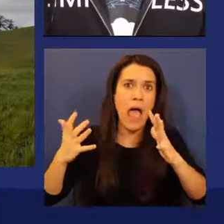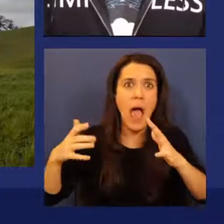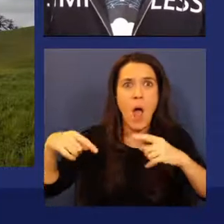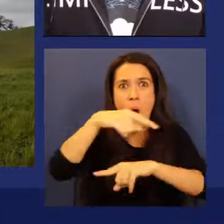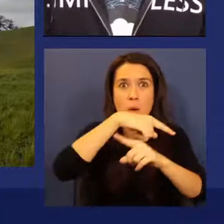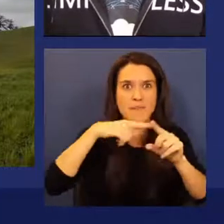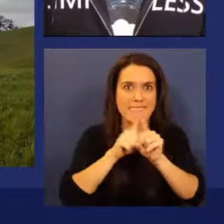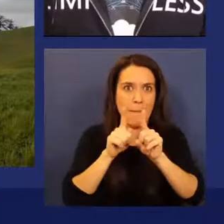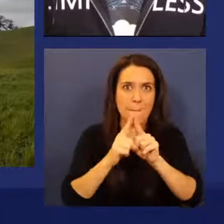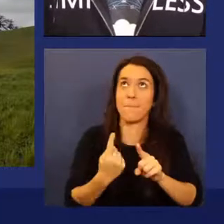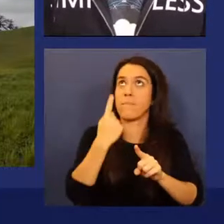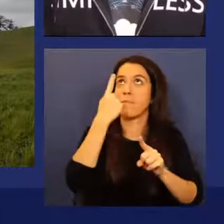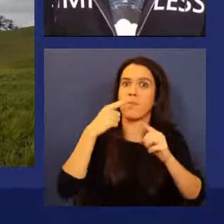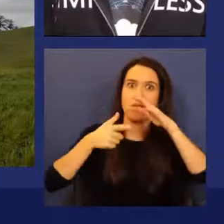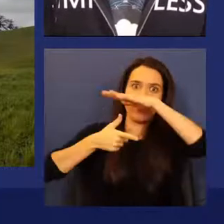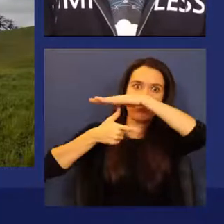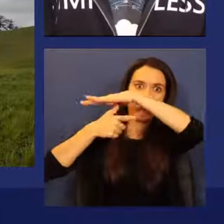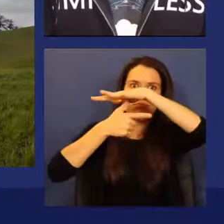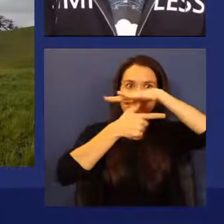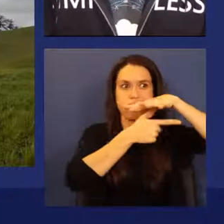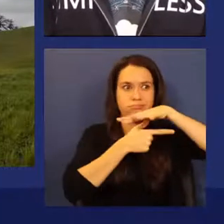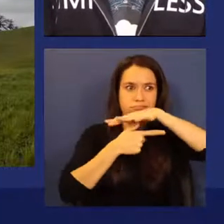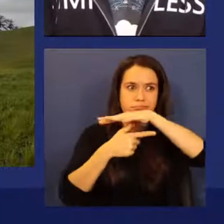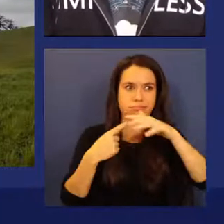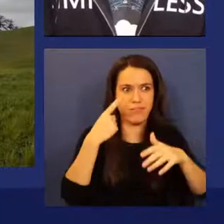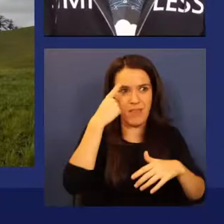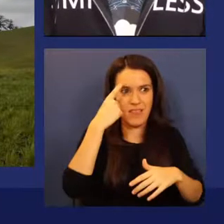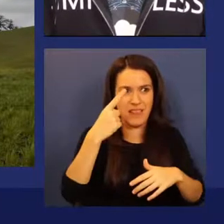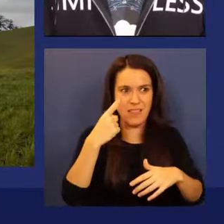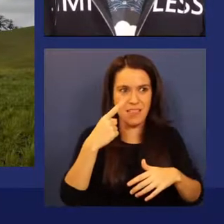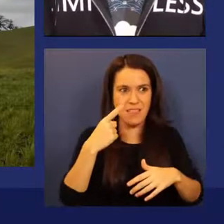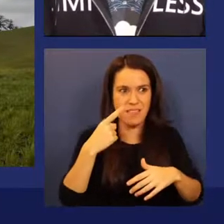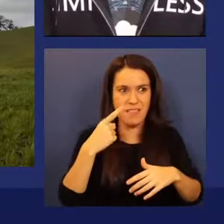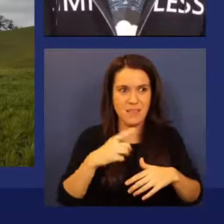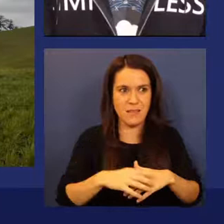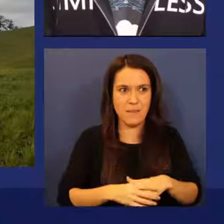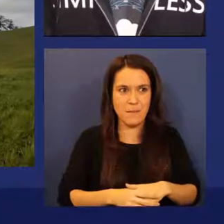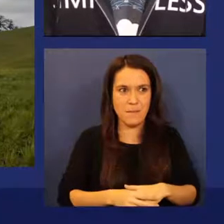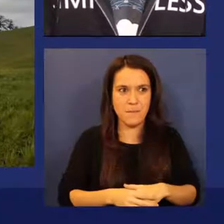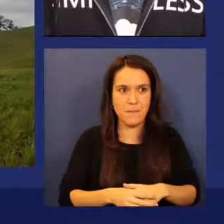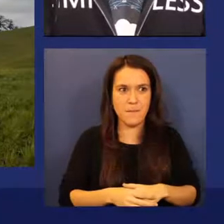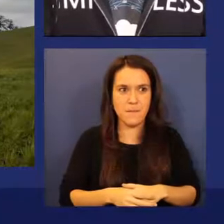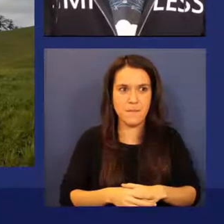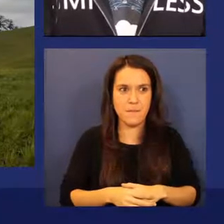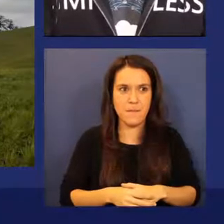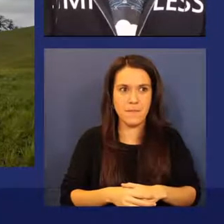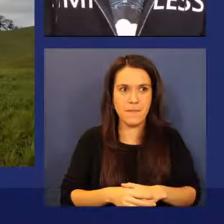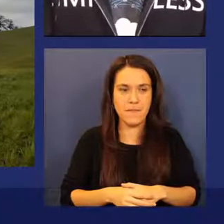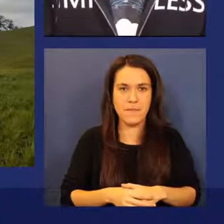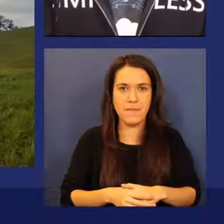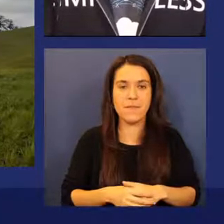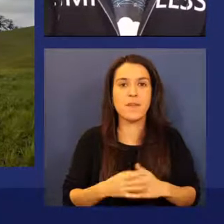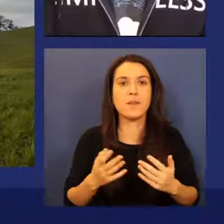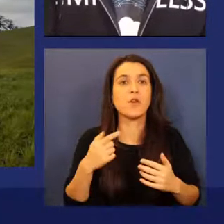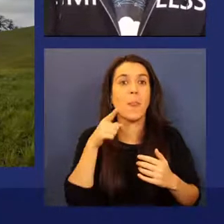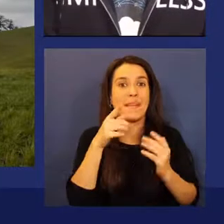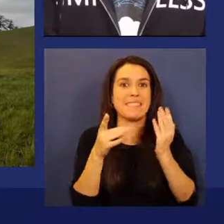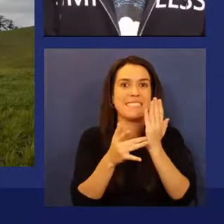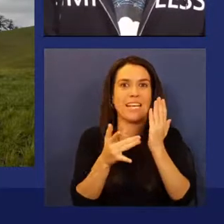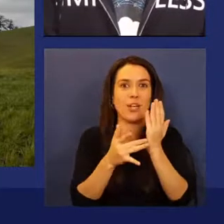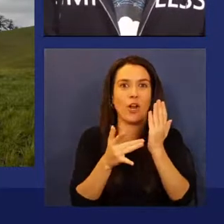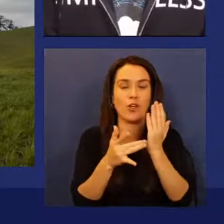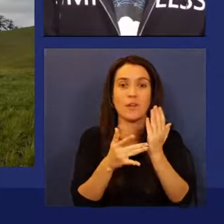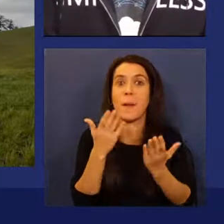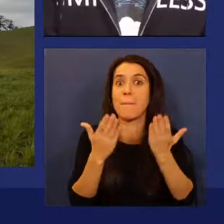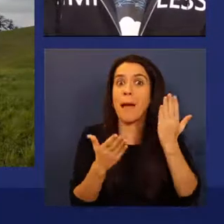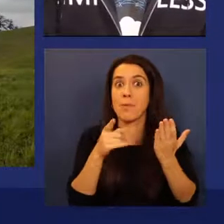know, this piece here, as it was initially brought to us, was based on a technology ask. Can you help